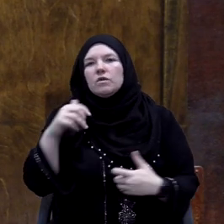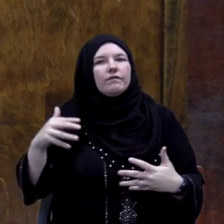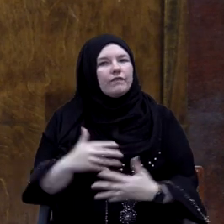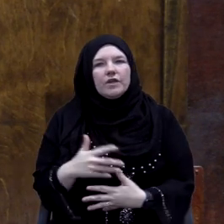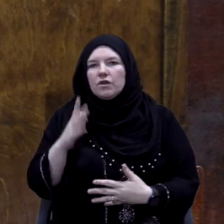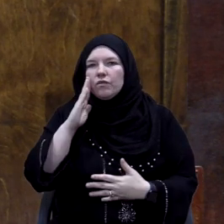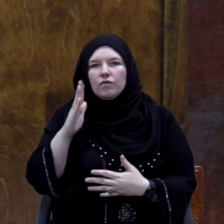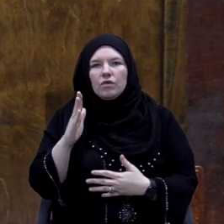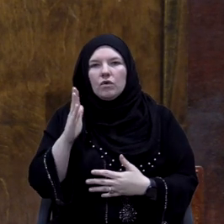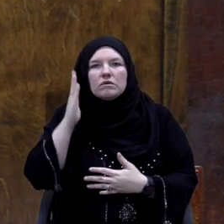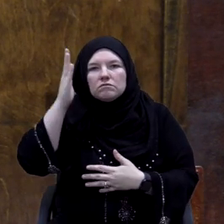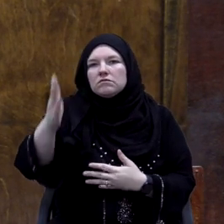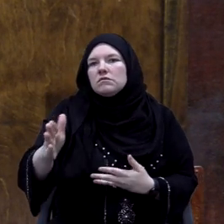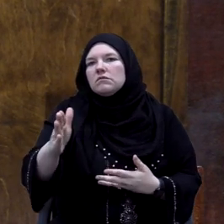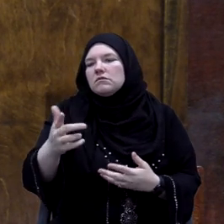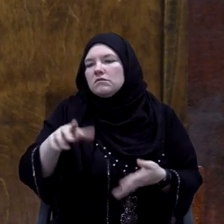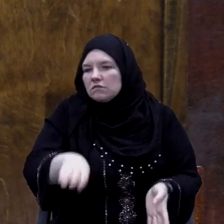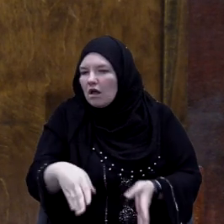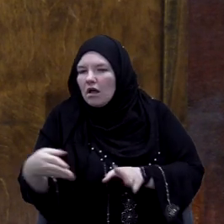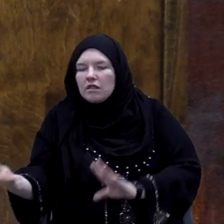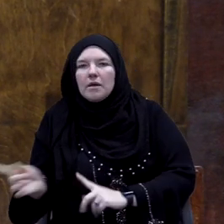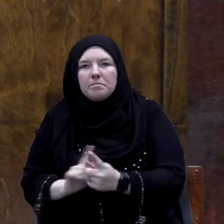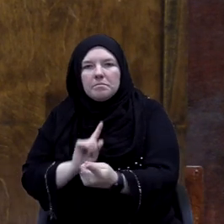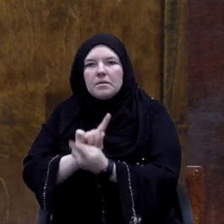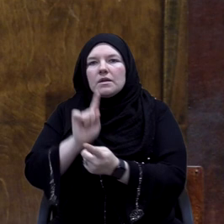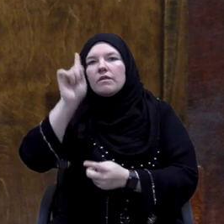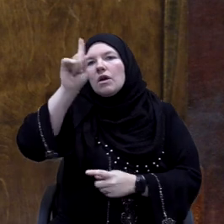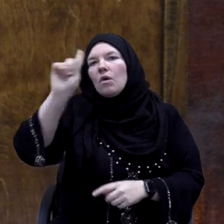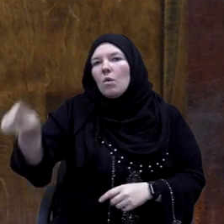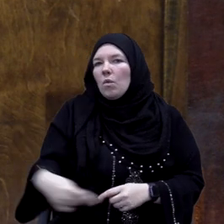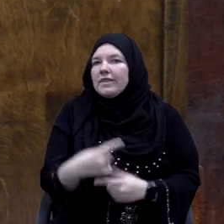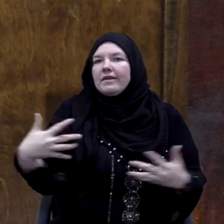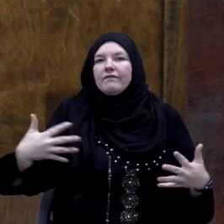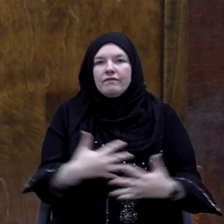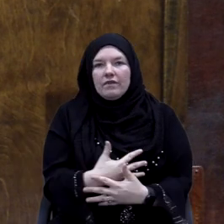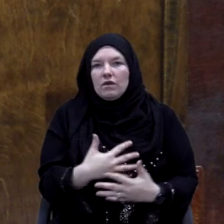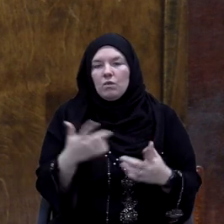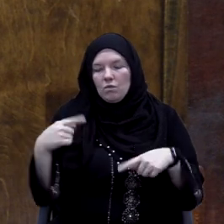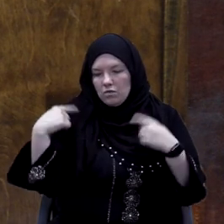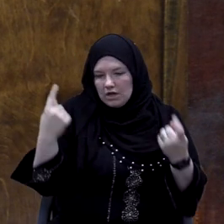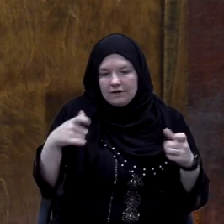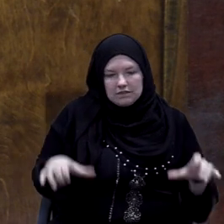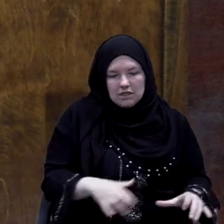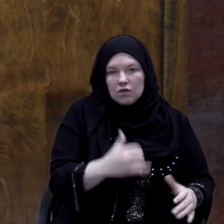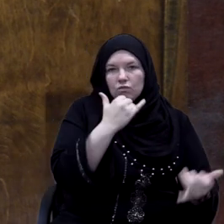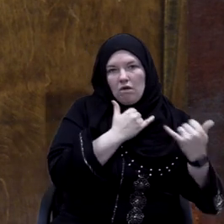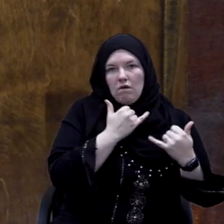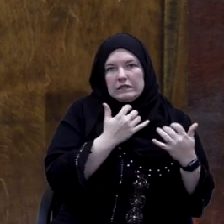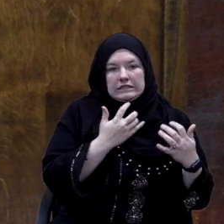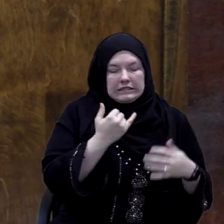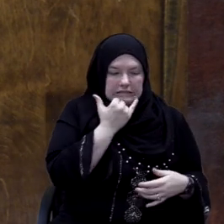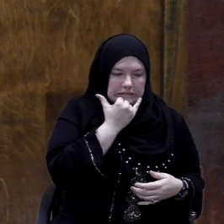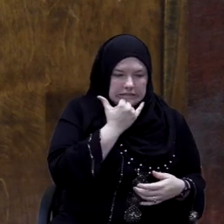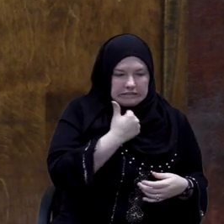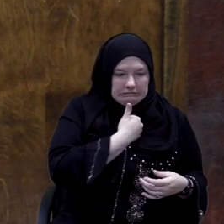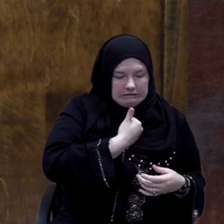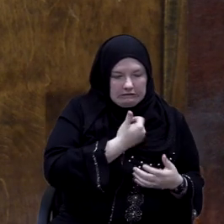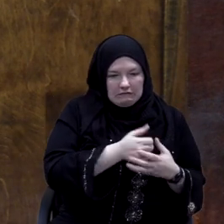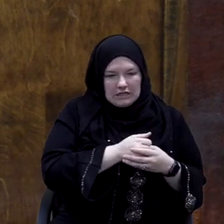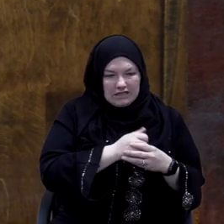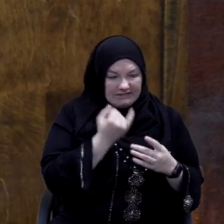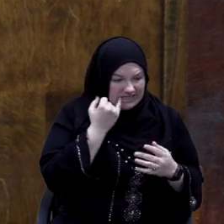is coming. They only fear whatever wrong they have done. That's what they fear. They fear their own